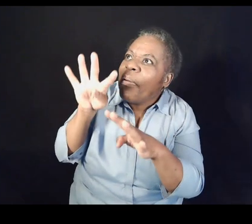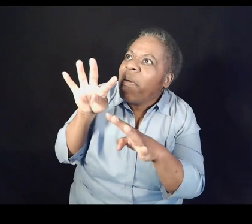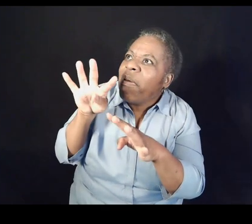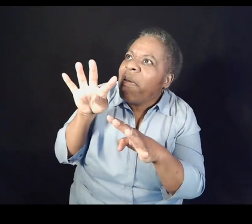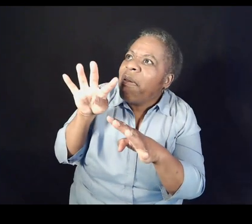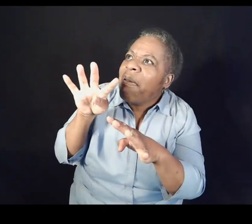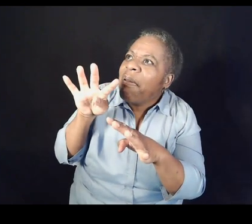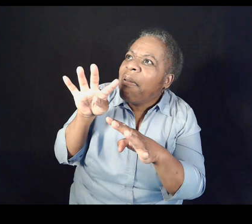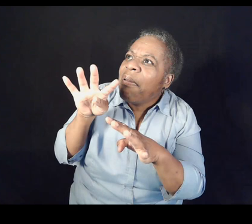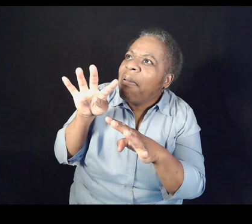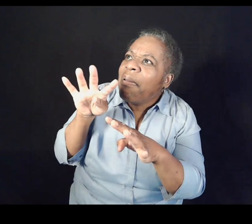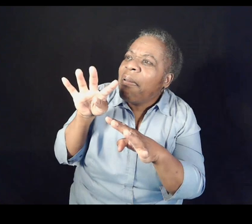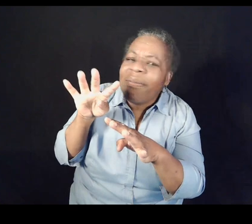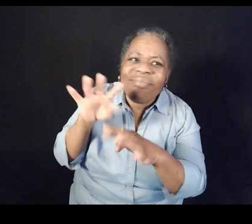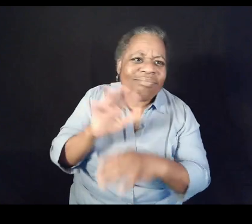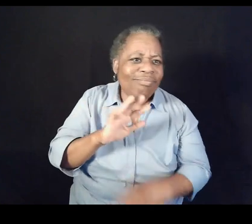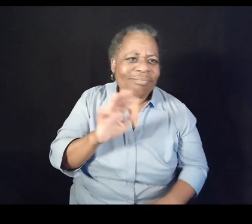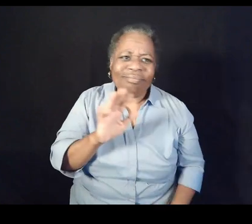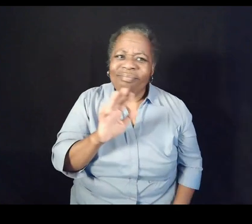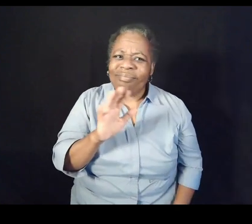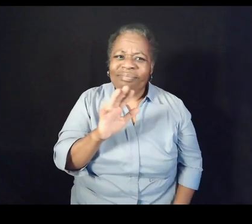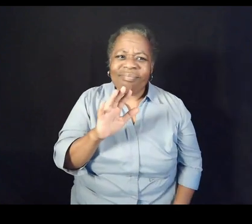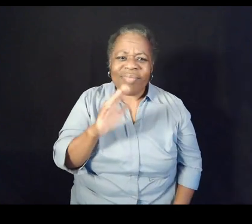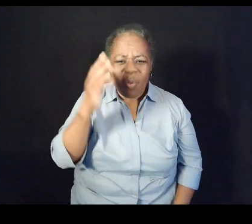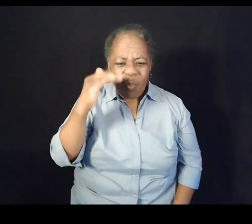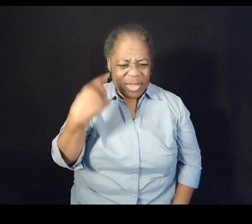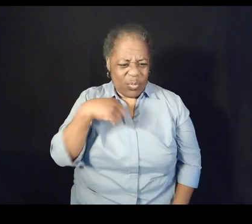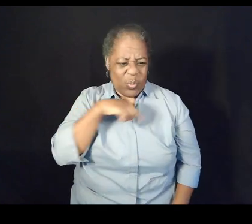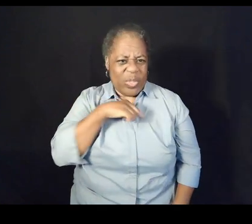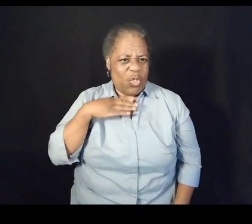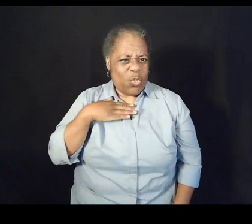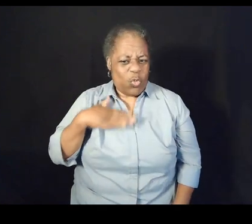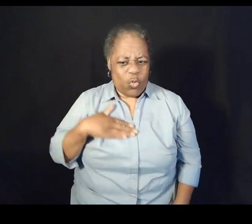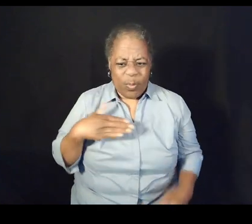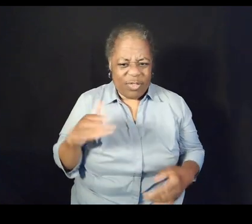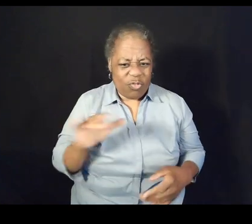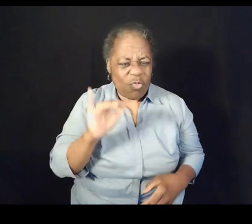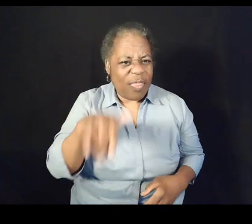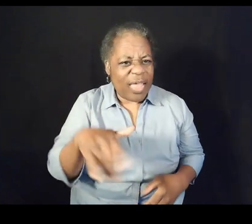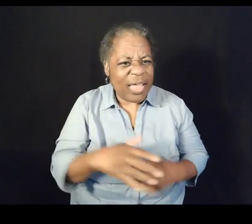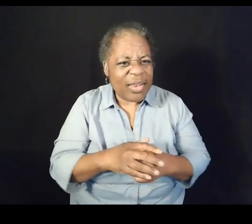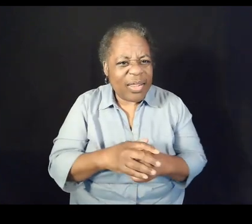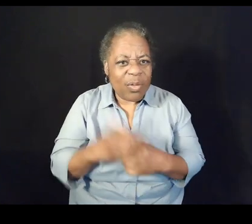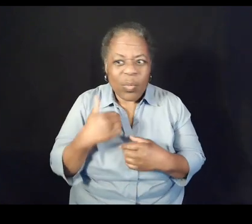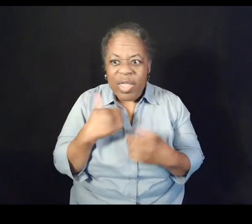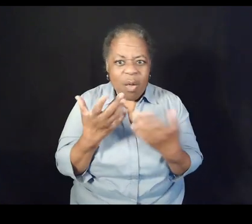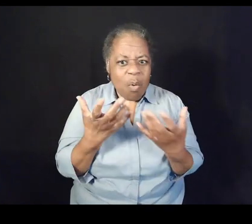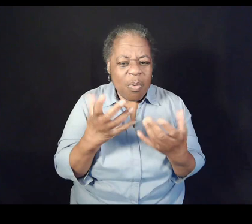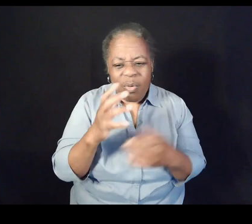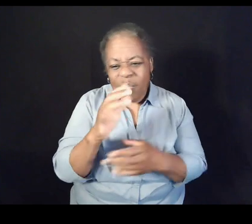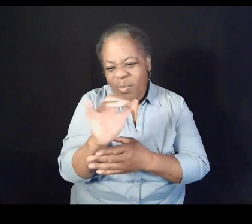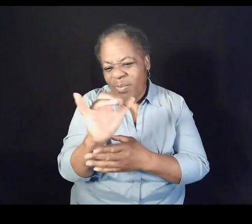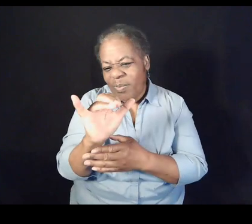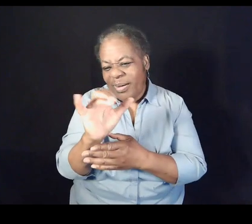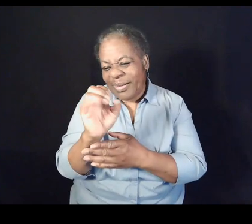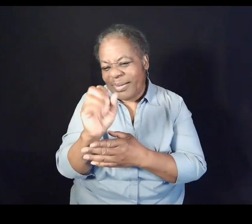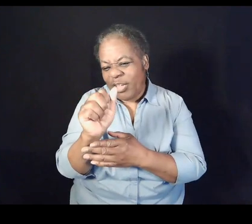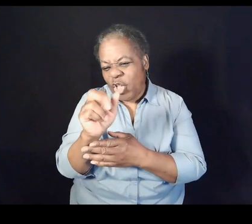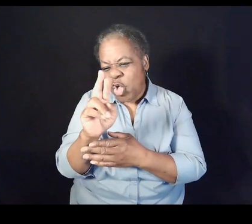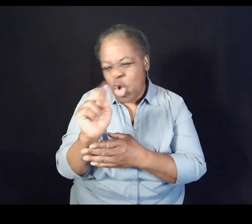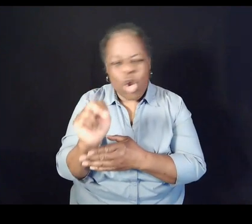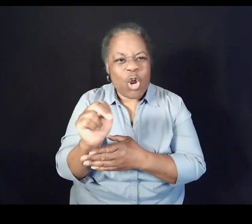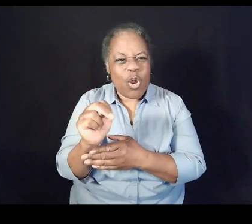in the universe. Why do we do that? Why do we yearn, as Cosmo Kramer